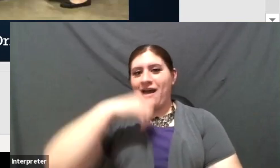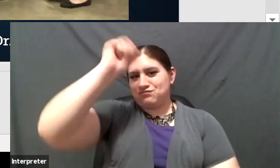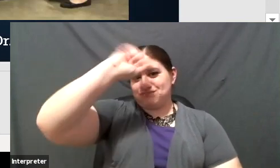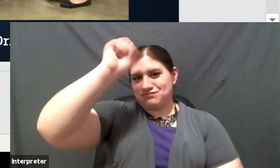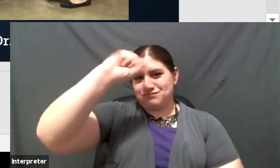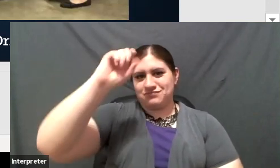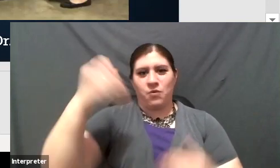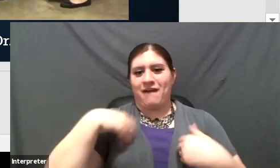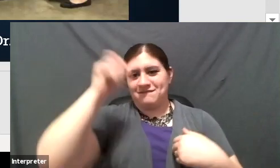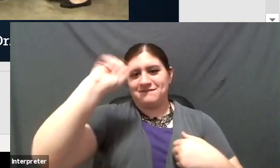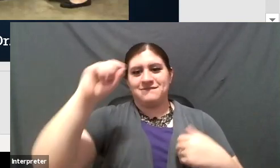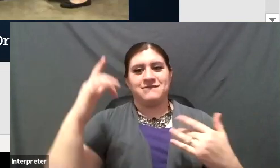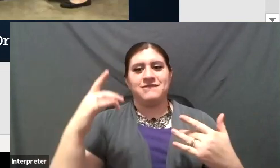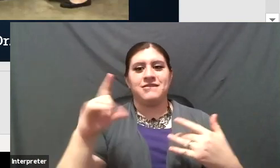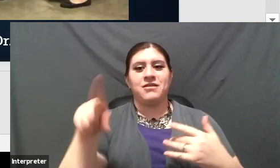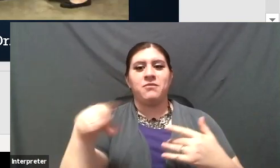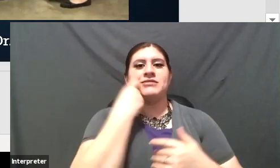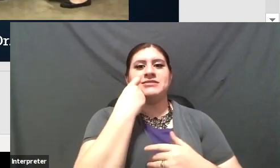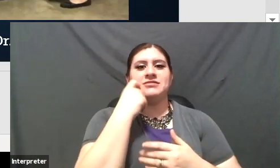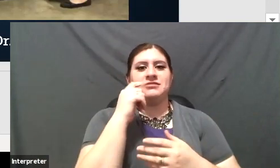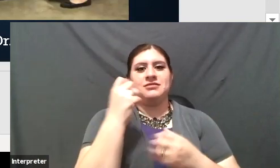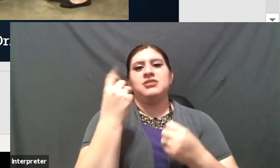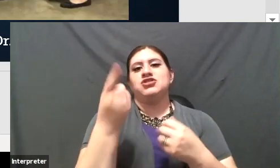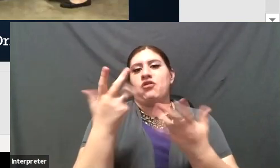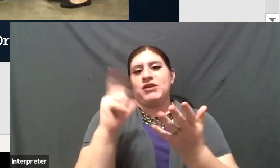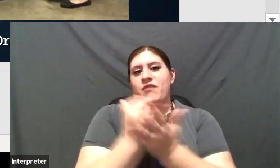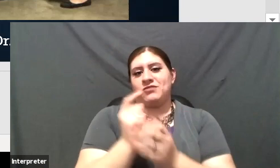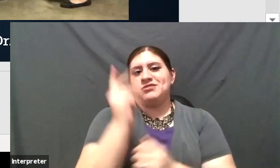doesn't have her hat on. She's actually graduated years ago now, but she